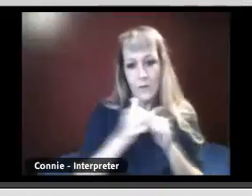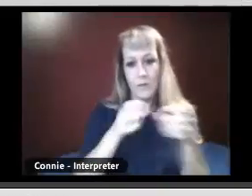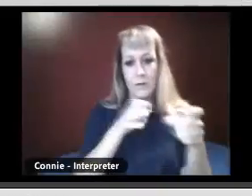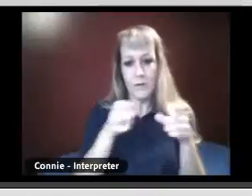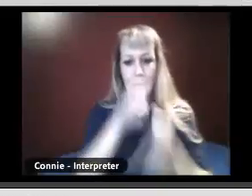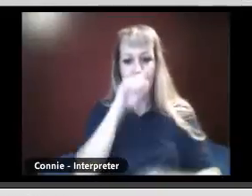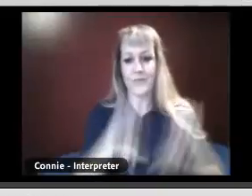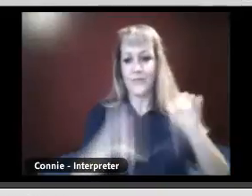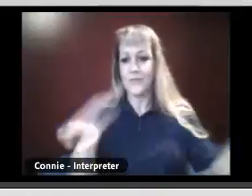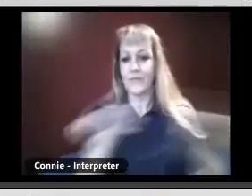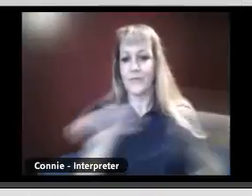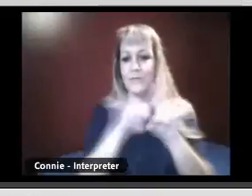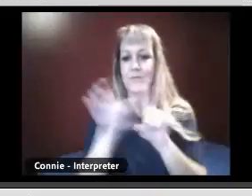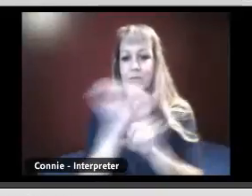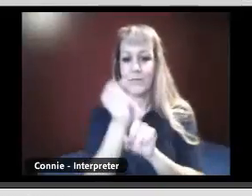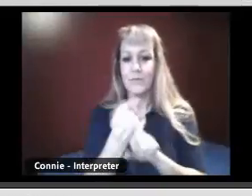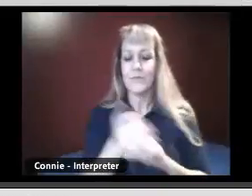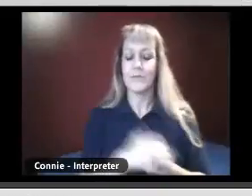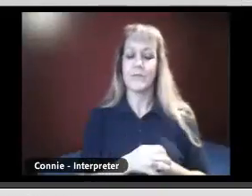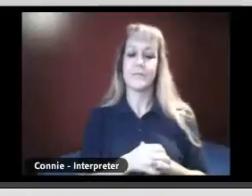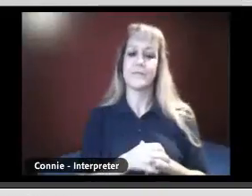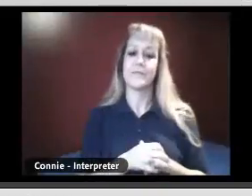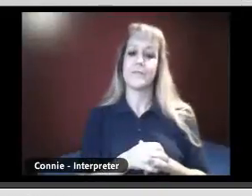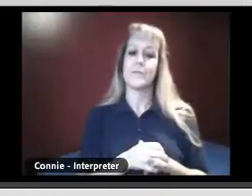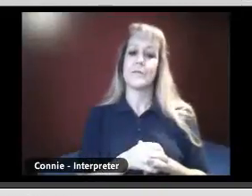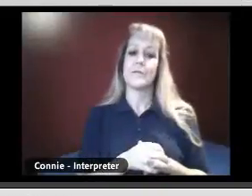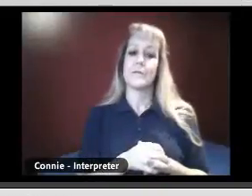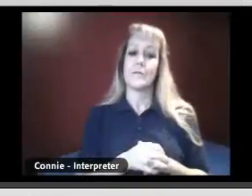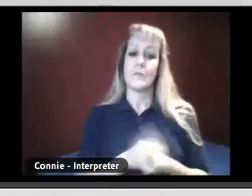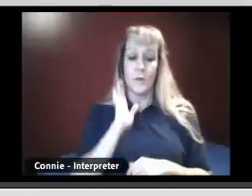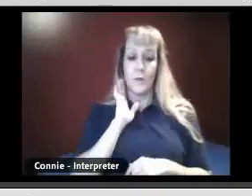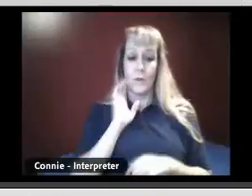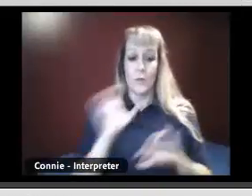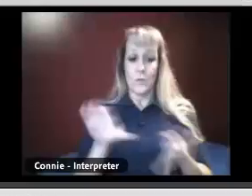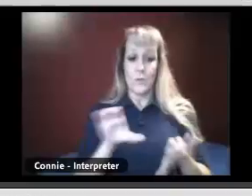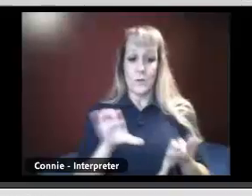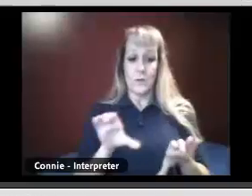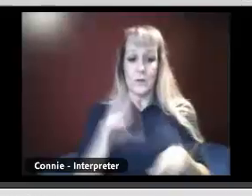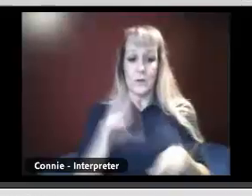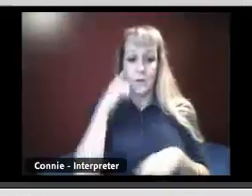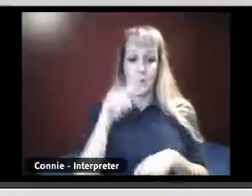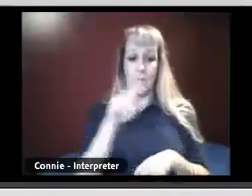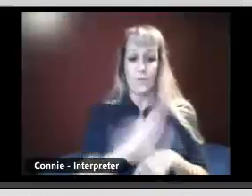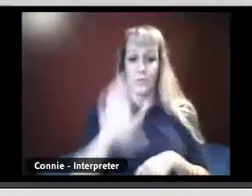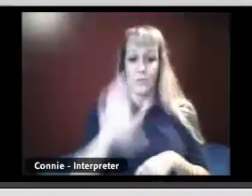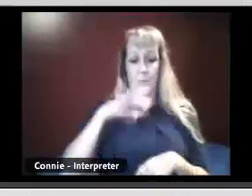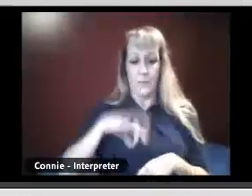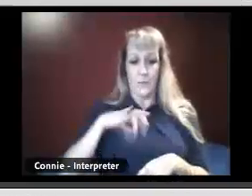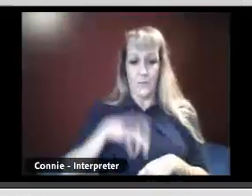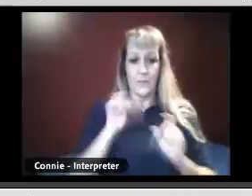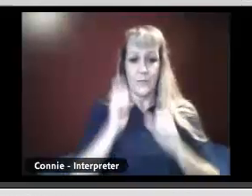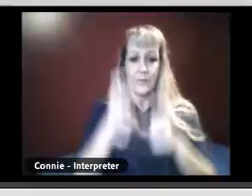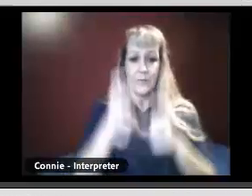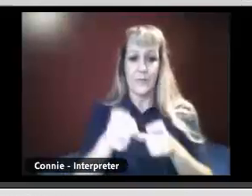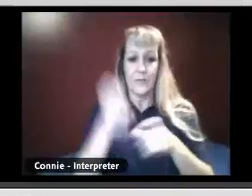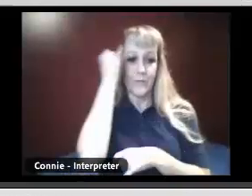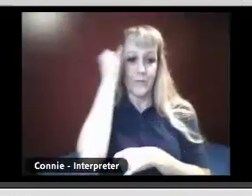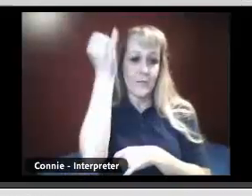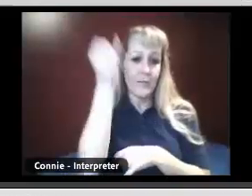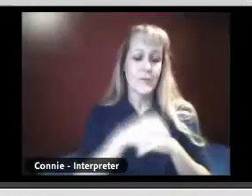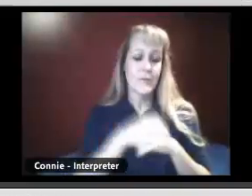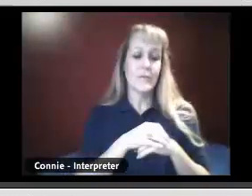variety of situations that tend to come our way. So what we have done, and this is for the benefit of everybody, to give you an idea of